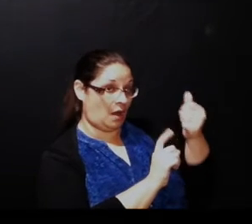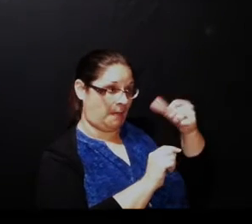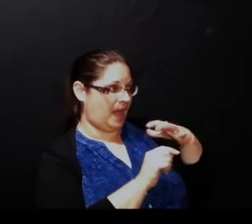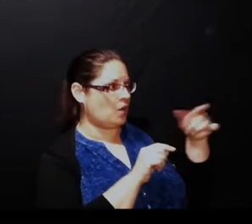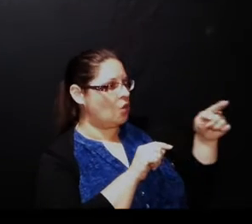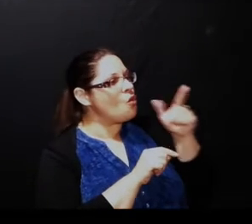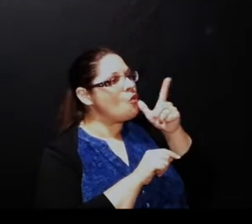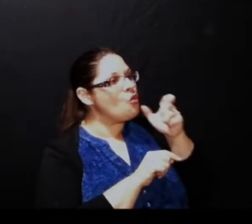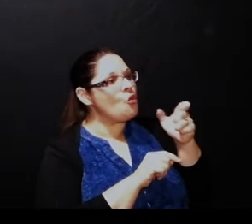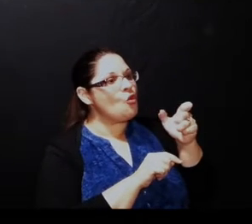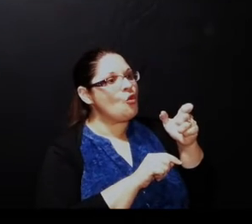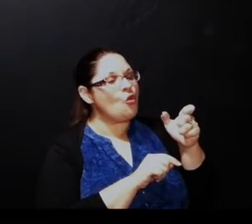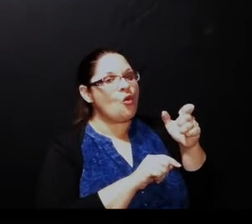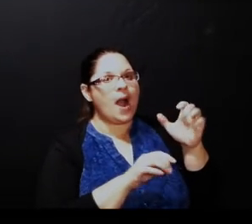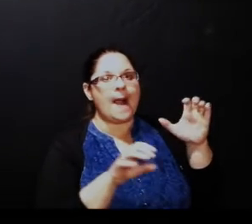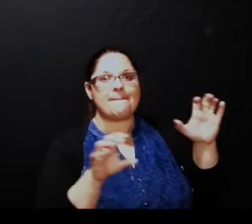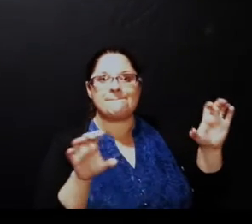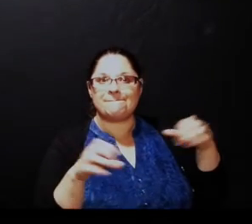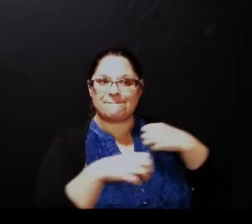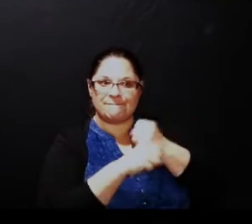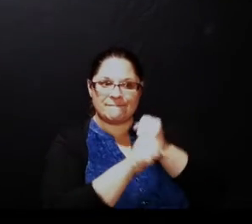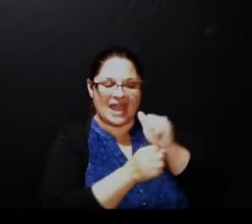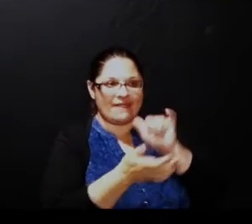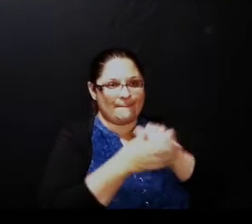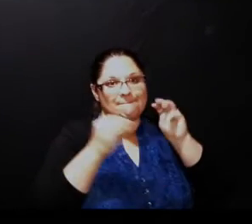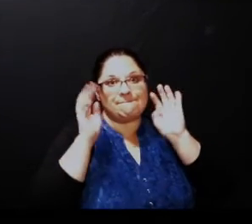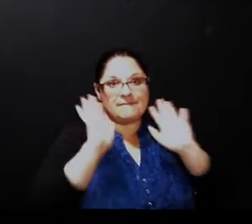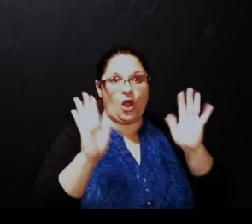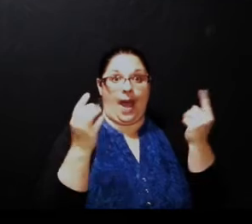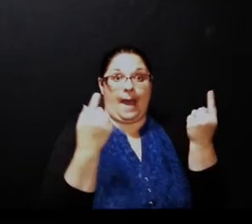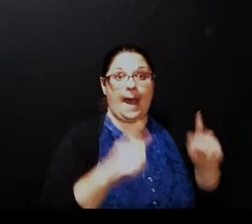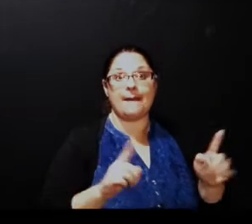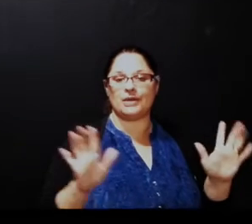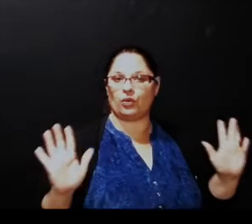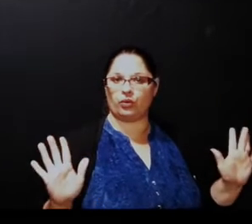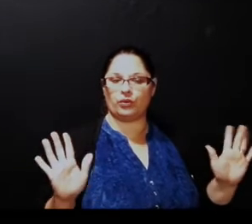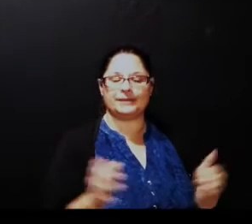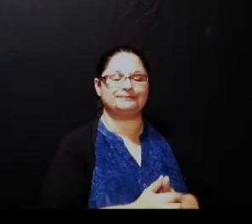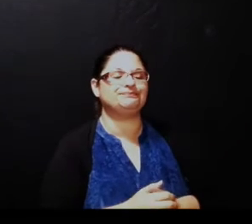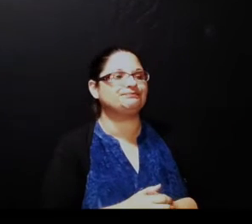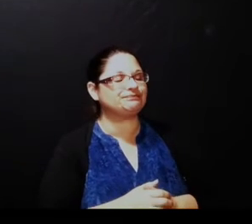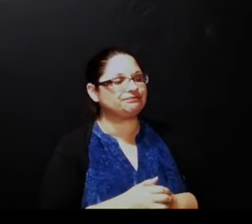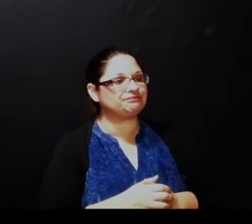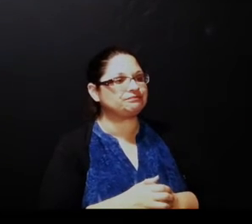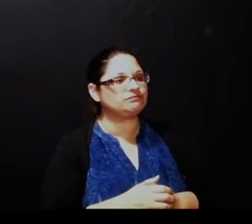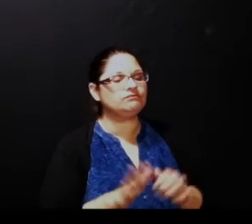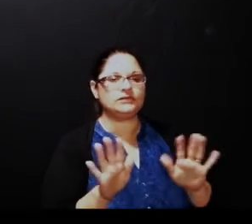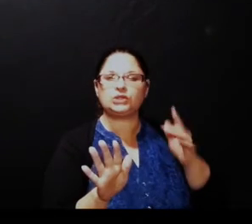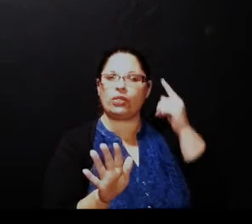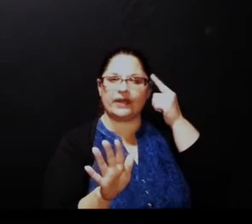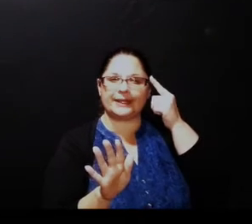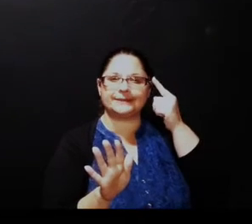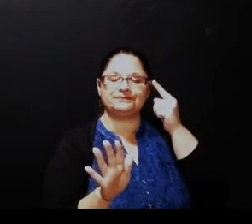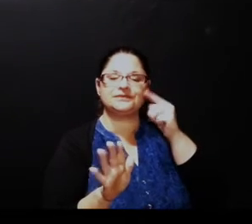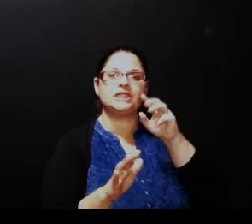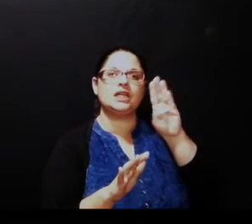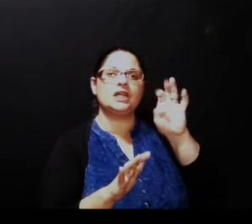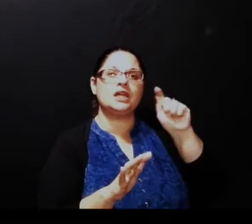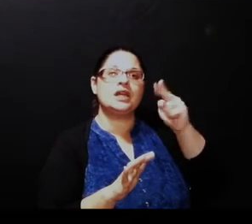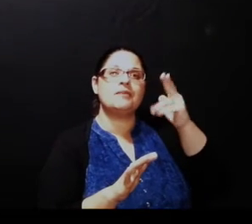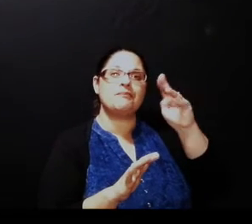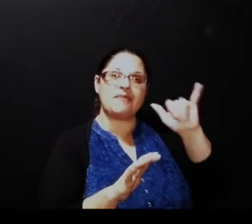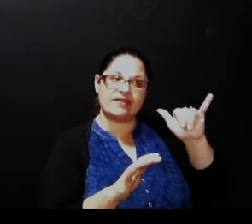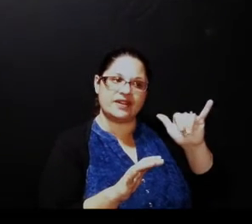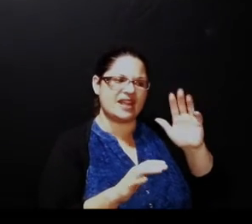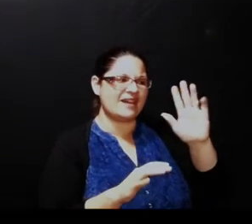welcome Jesus into the city of Jerusalem. I want you to think about this. While Bethany was 5 miles away